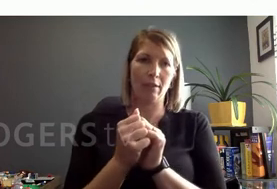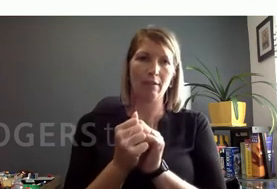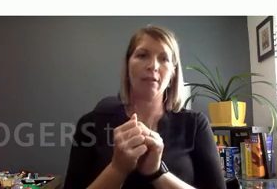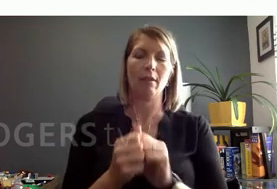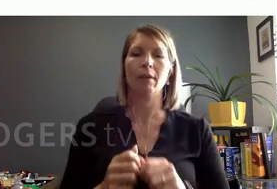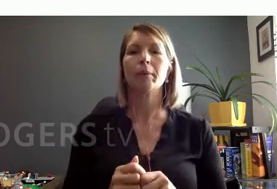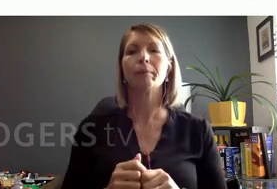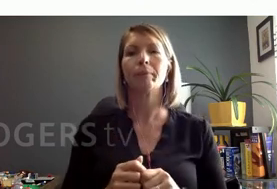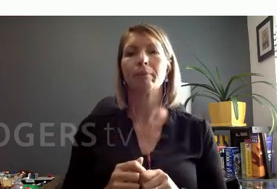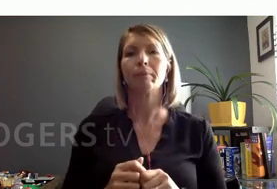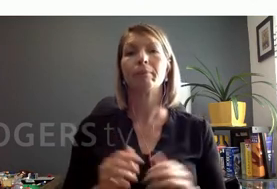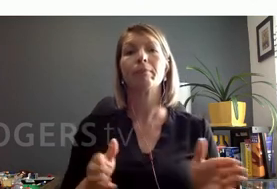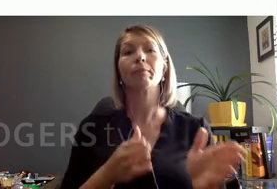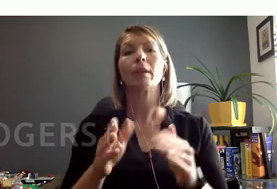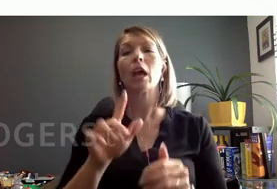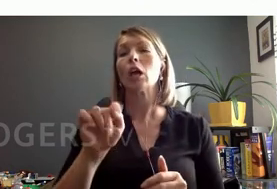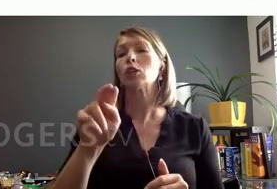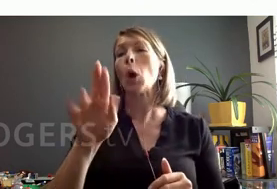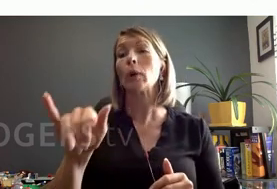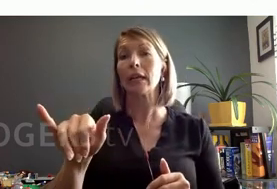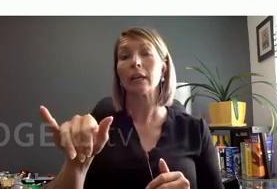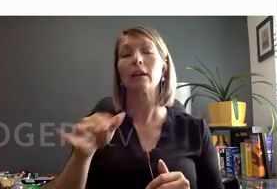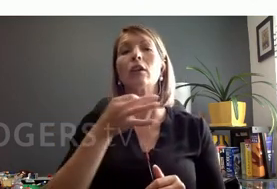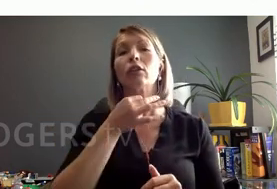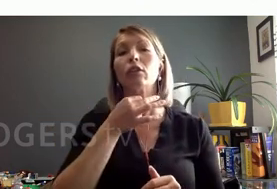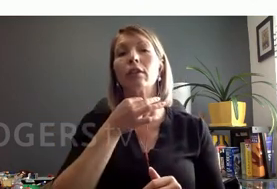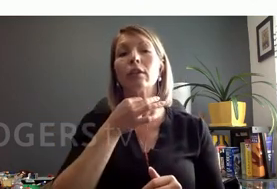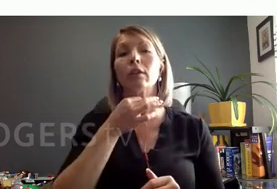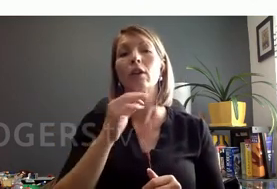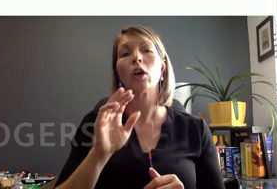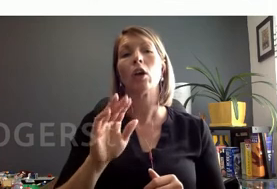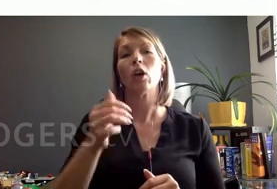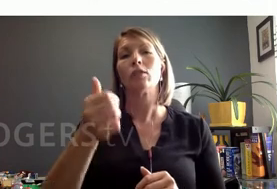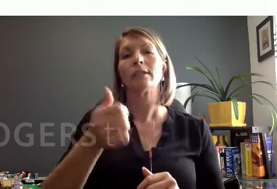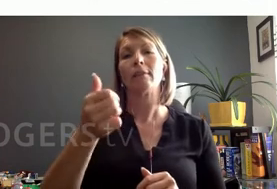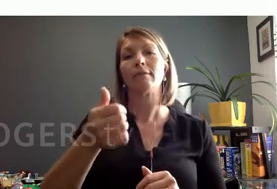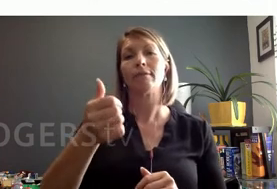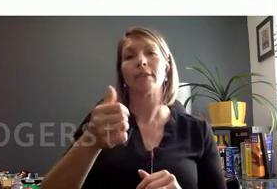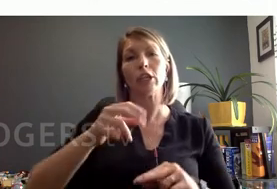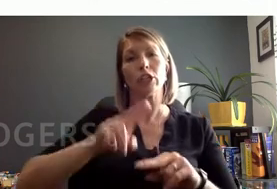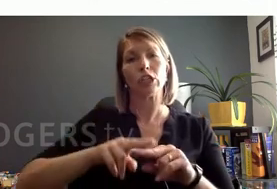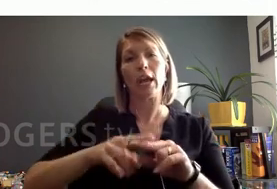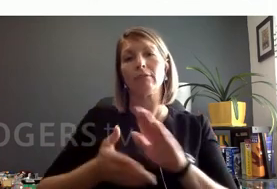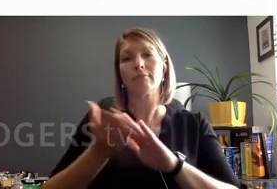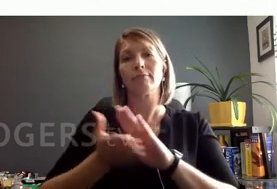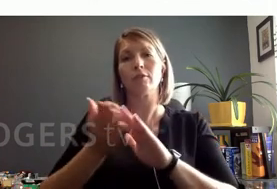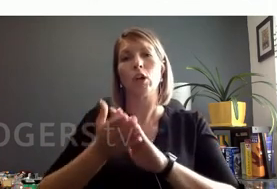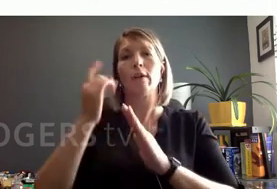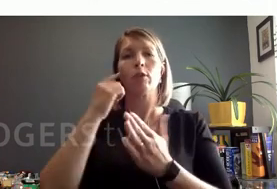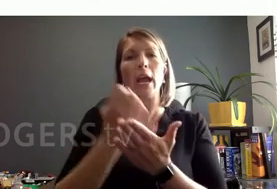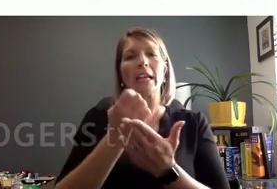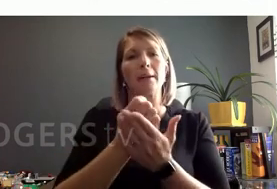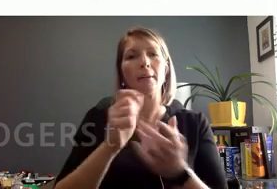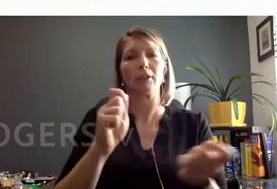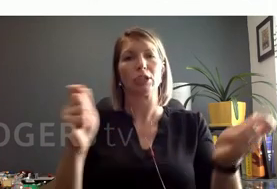the Stephen Jarislowsky Chair in Cultural and Economic Transformation, how can immigration